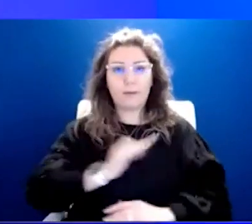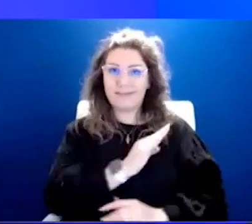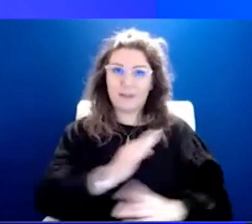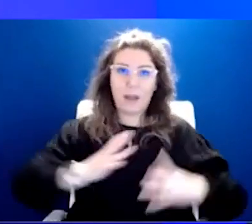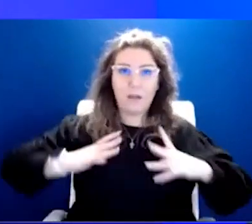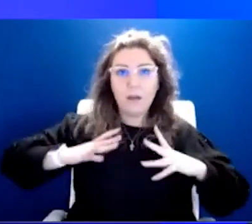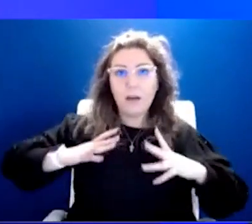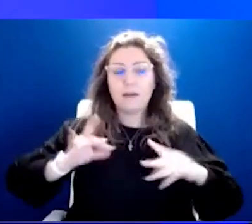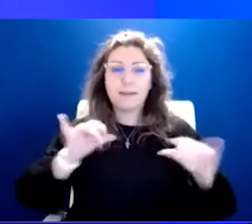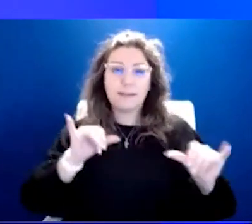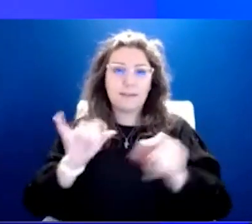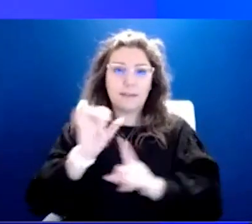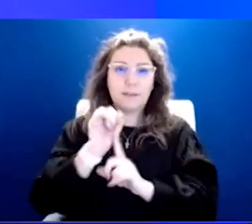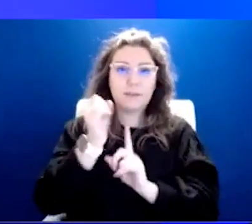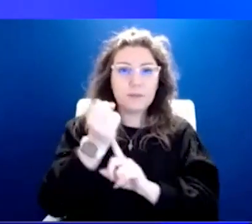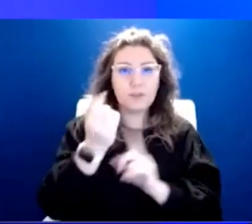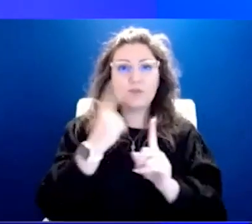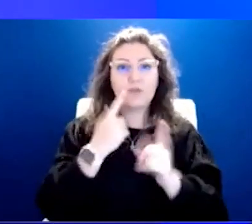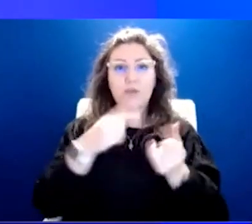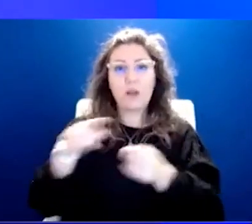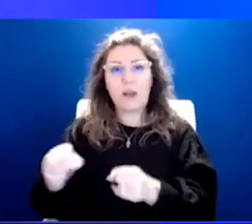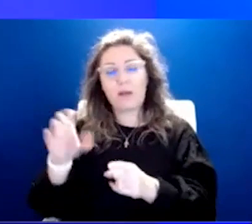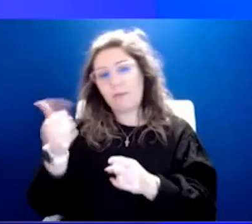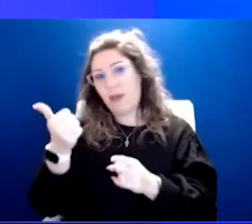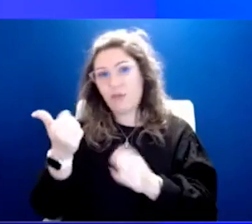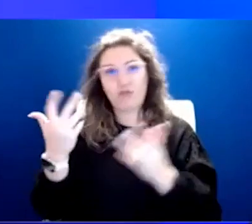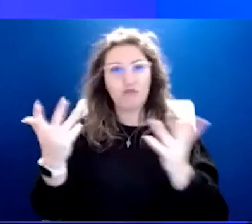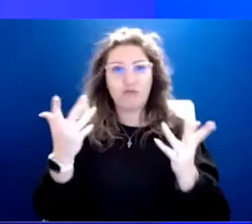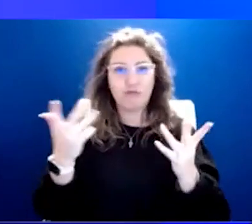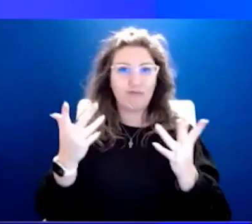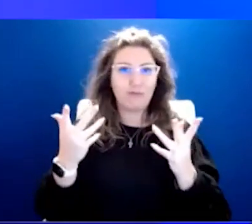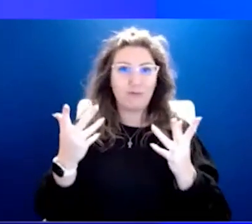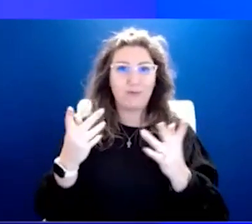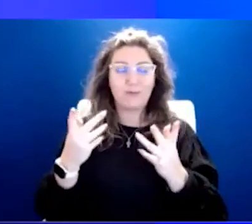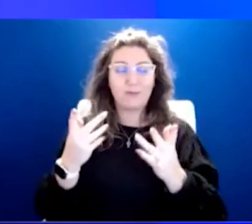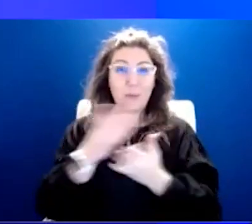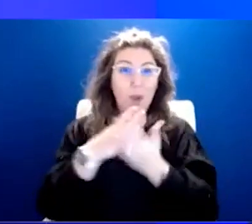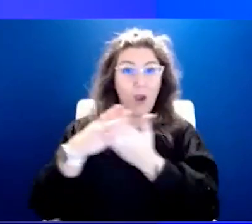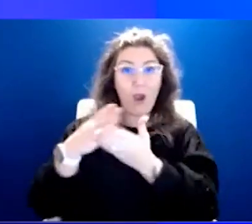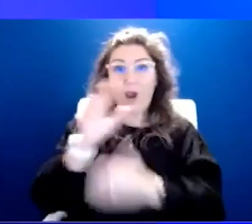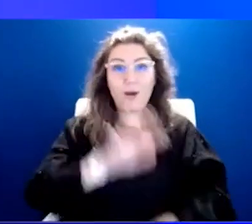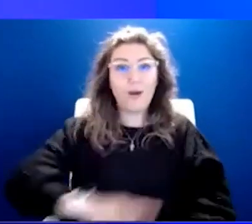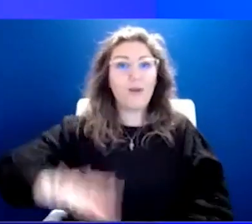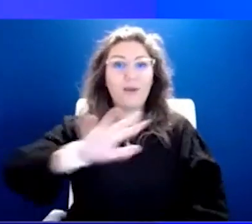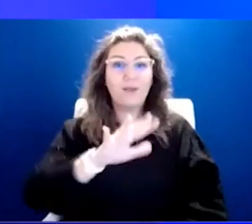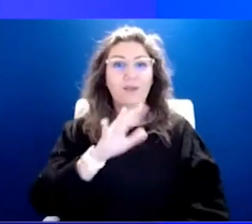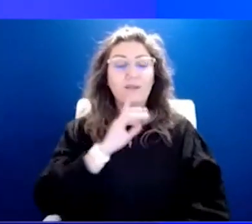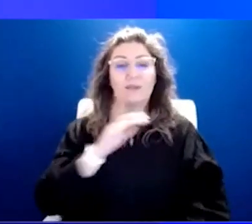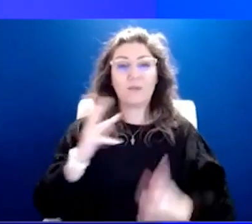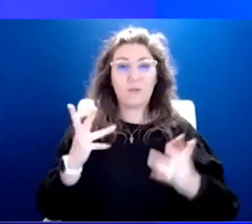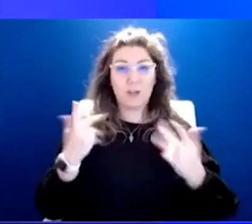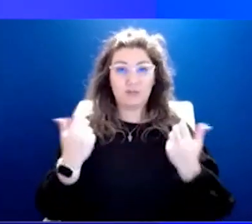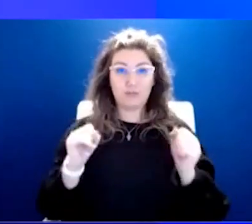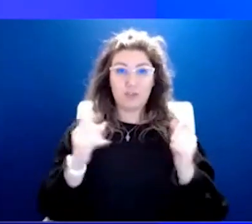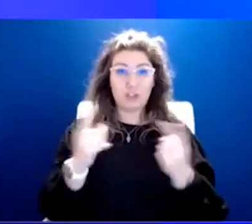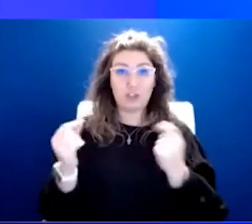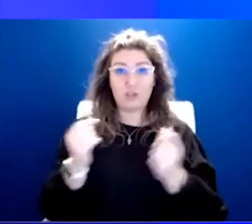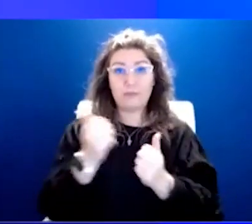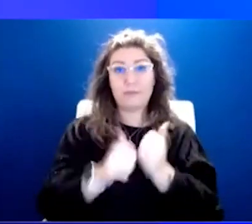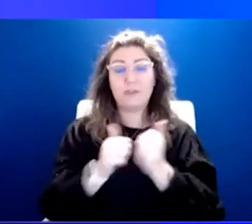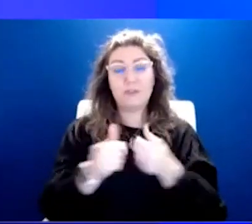sort of situation that we've got in other in every other sector. I think what we've tried to do in every way that we could was